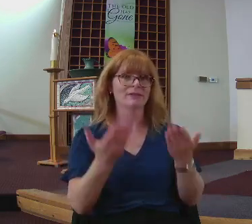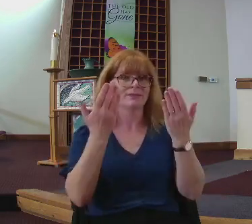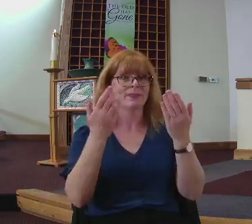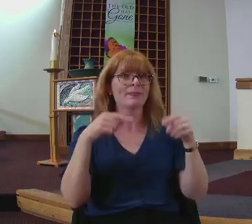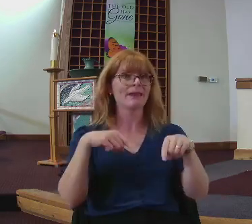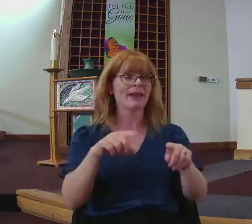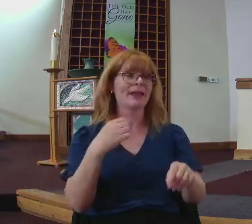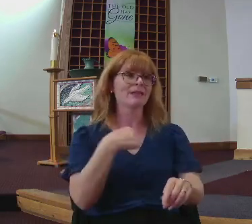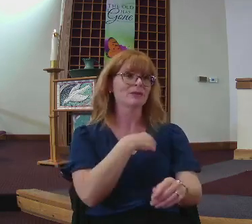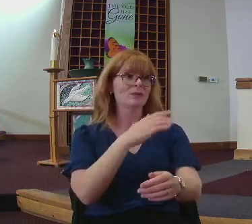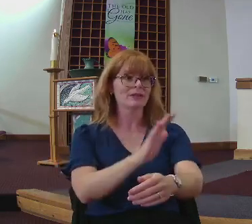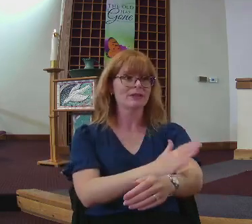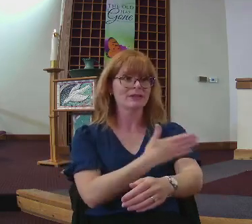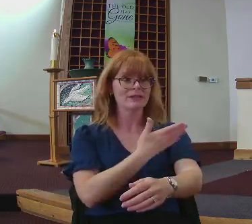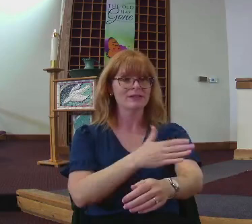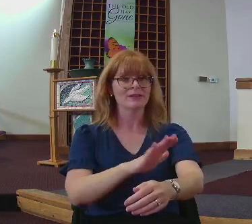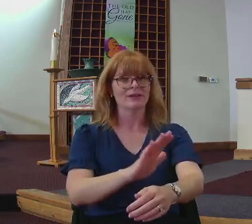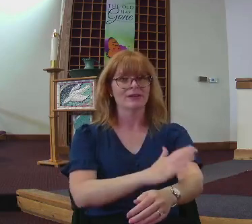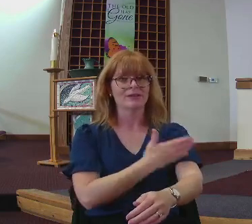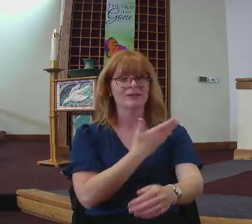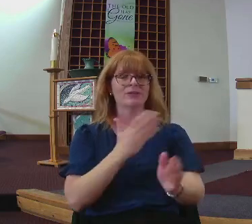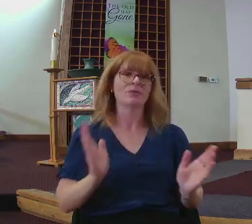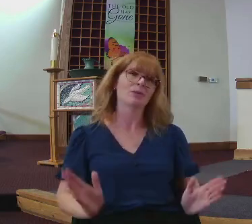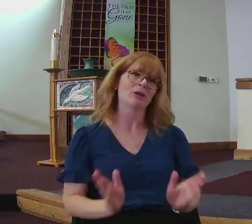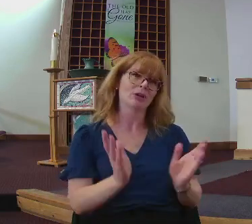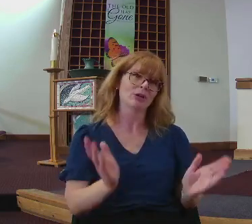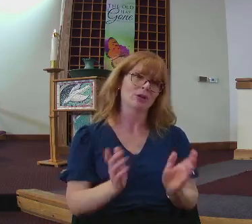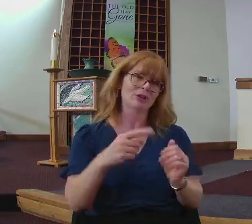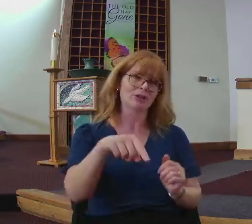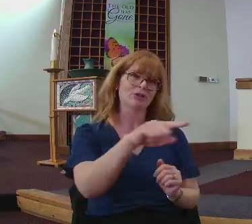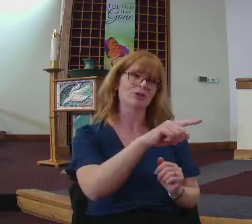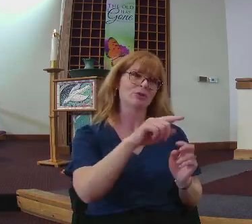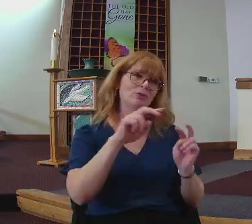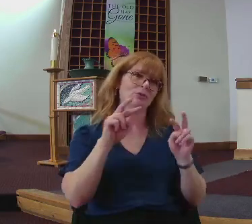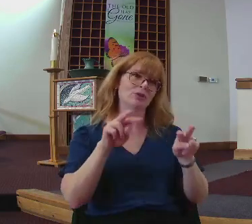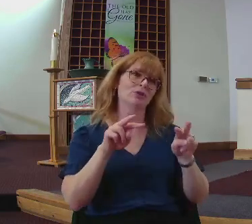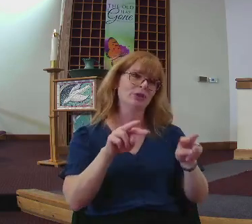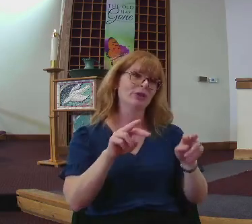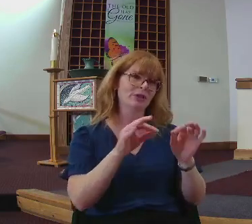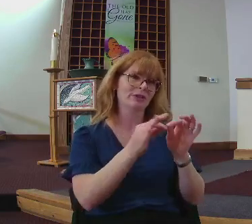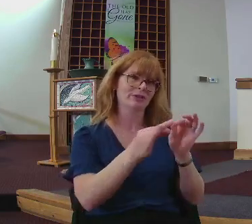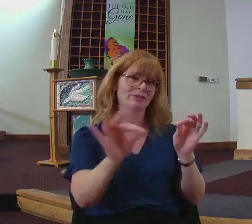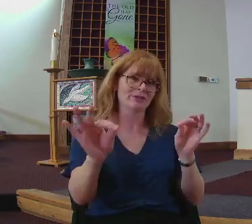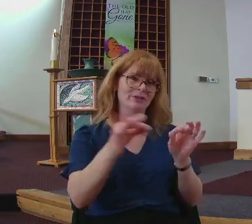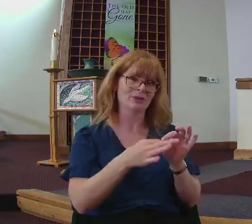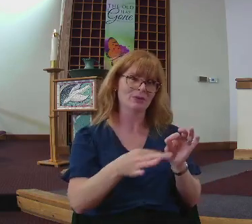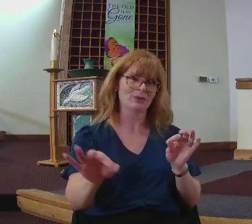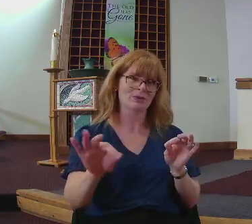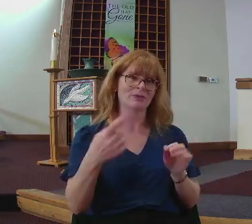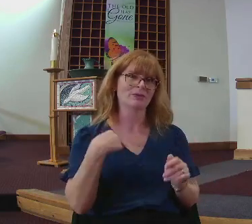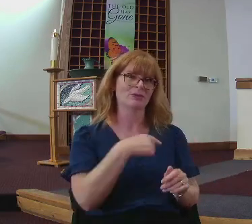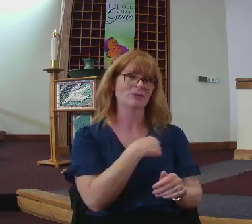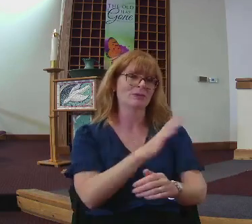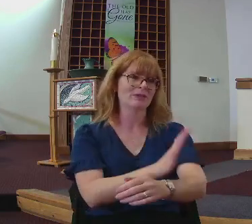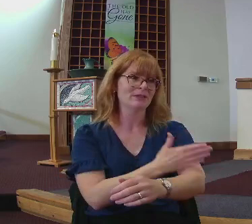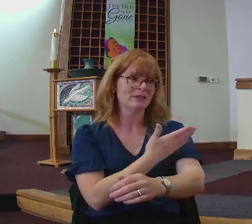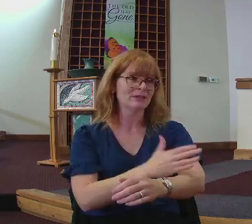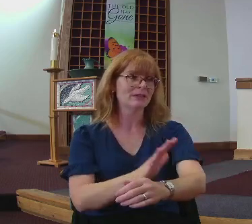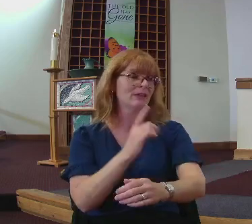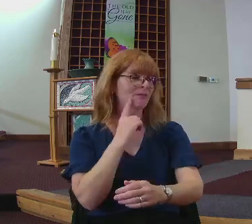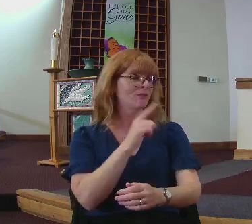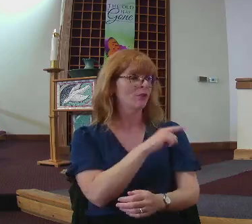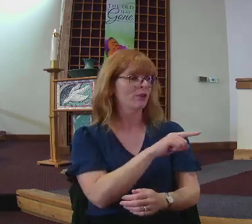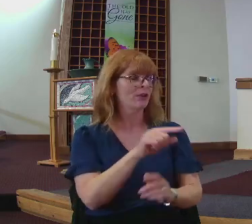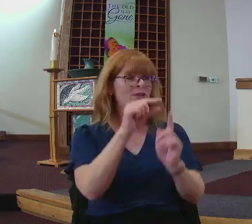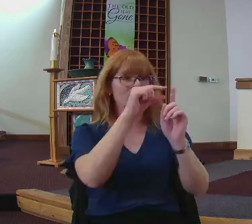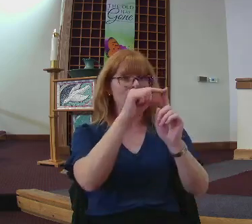these verses, we encourage you to pay attention to the words that we are singing. For these